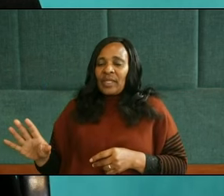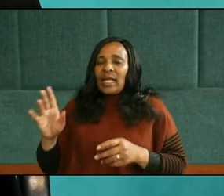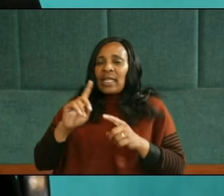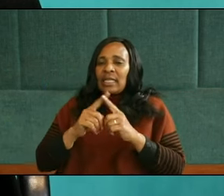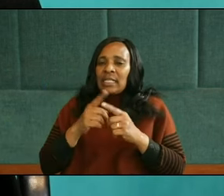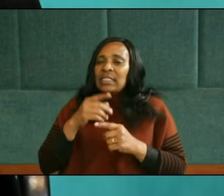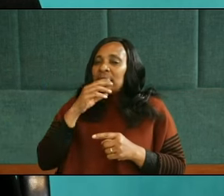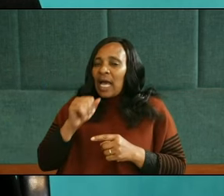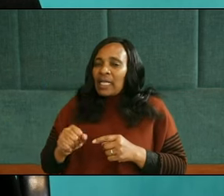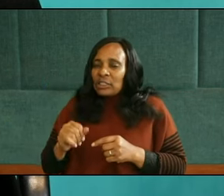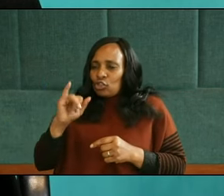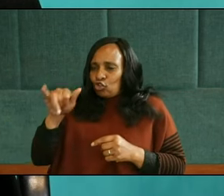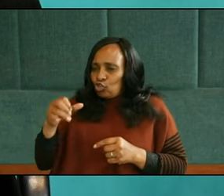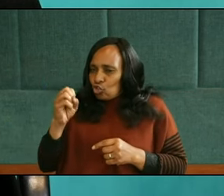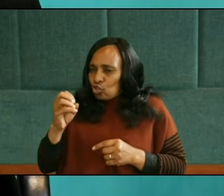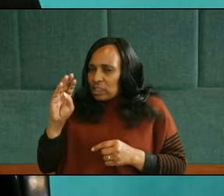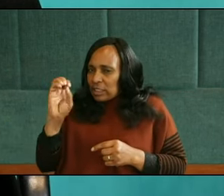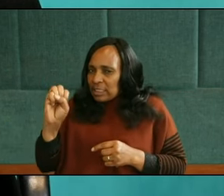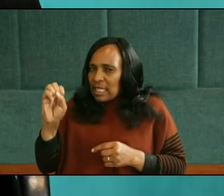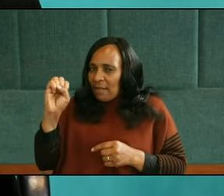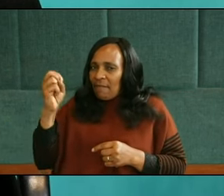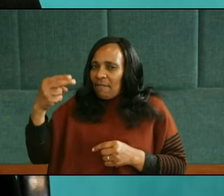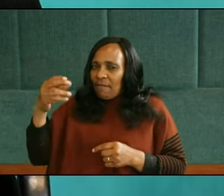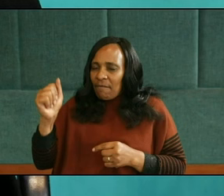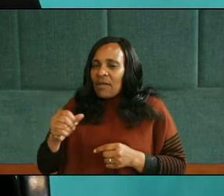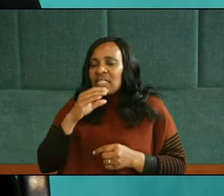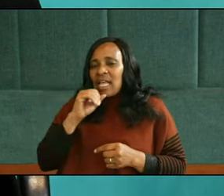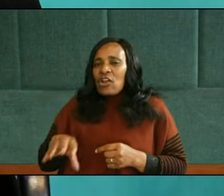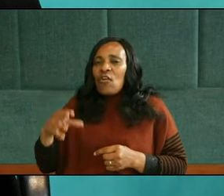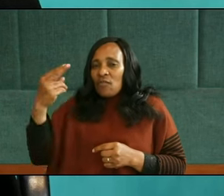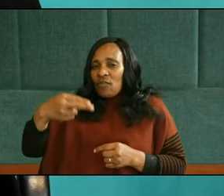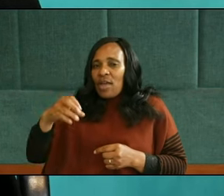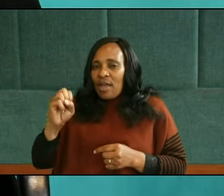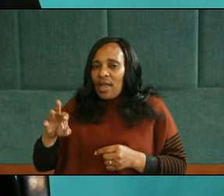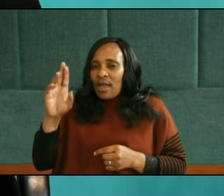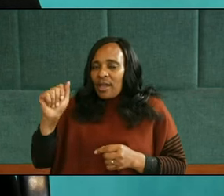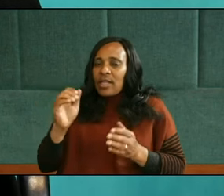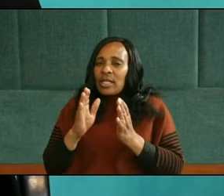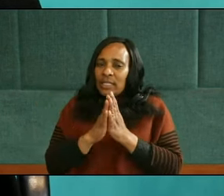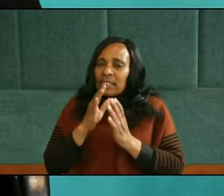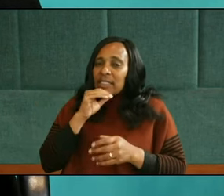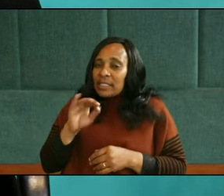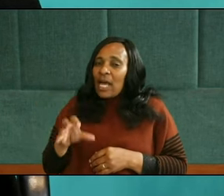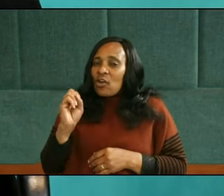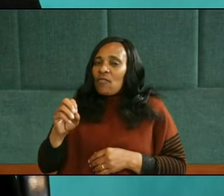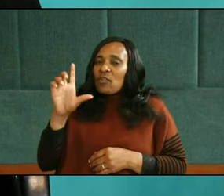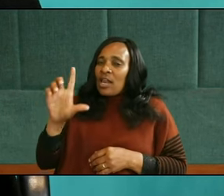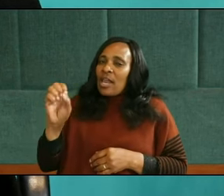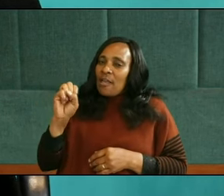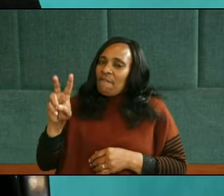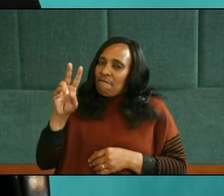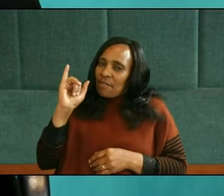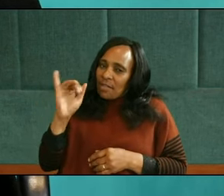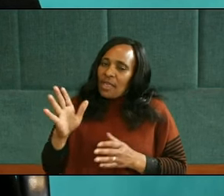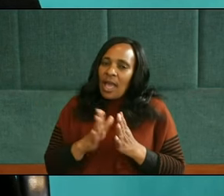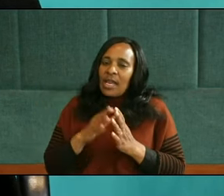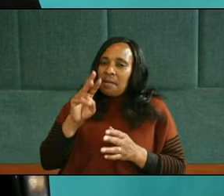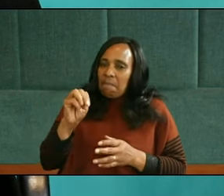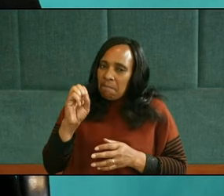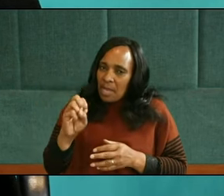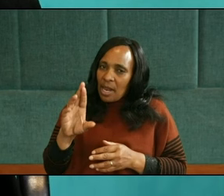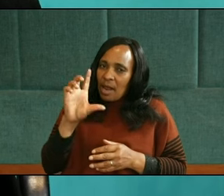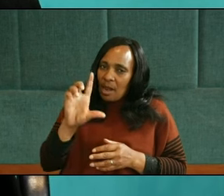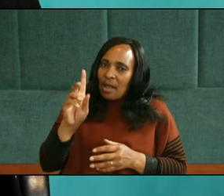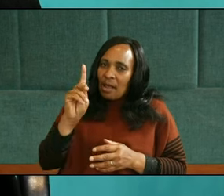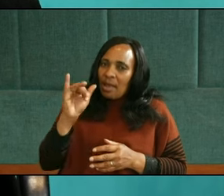thought, of Joseph, the son of Heli, the son of Mathat, the son of Levi, the son of Melchi, the